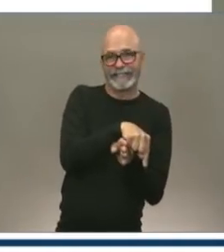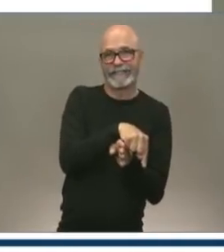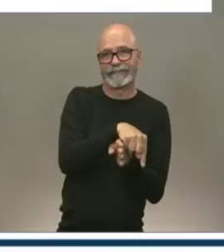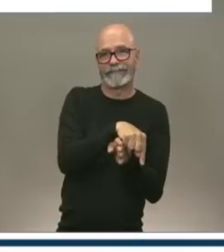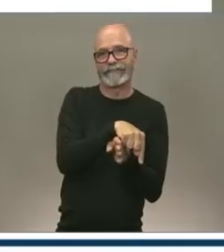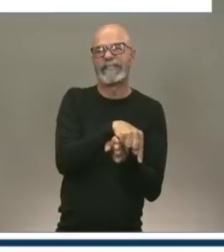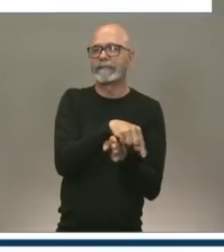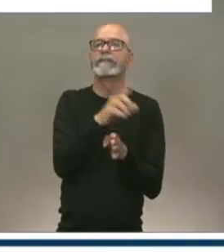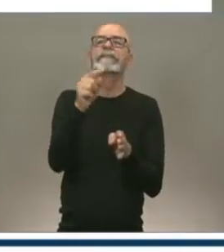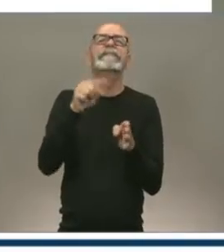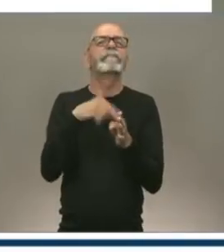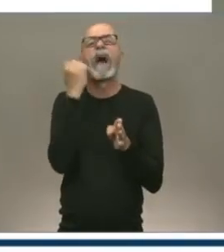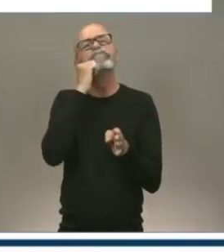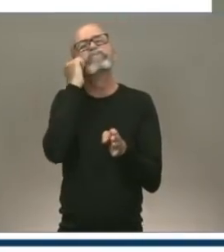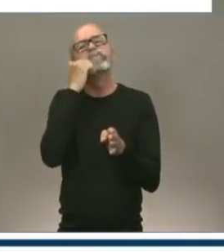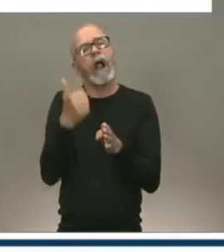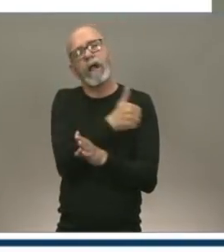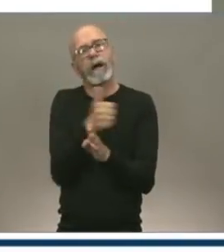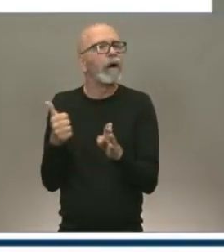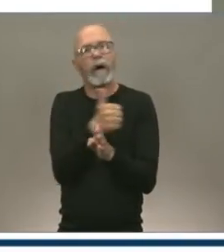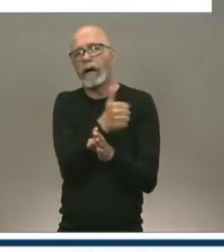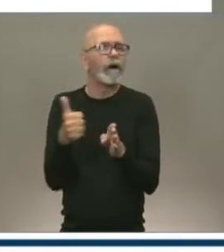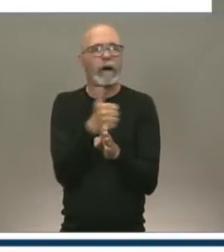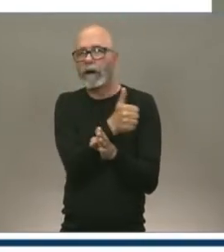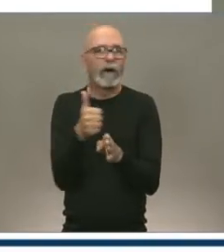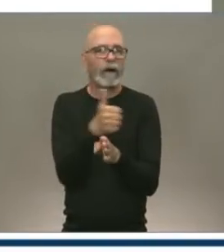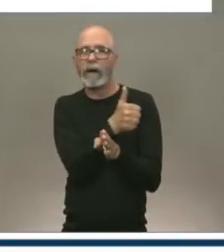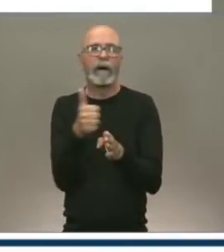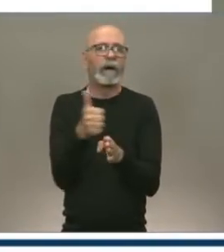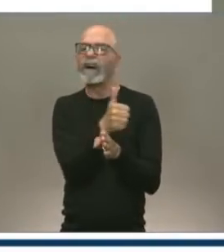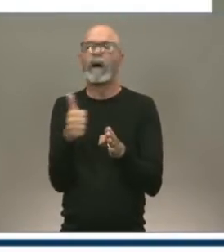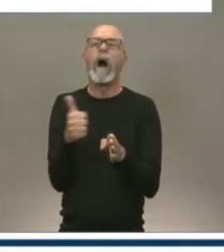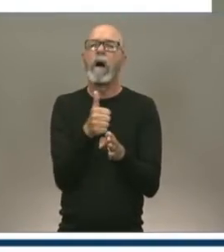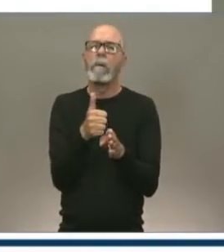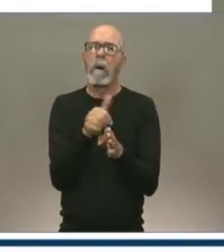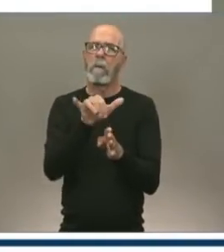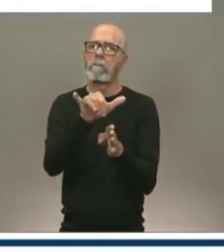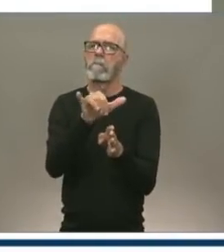daily basis that were in place in the past will be in place again.